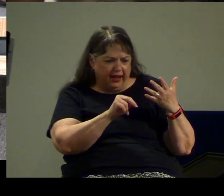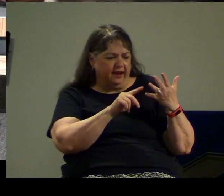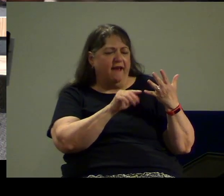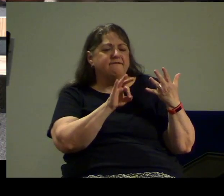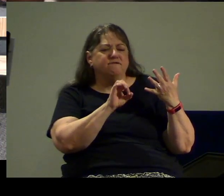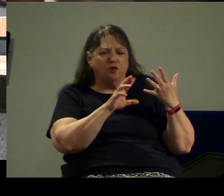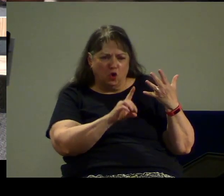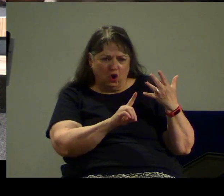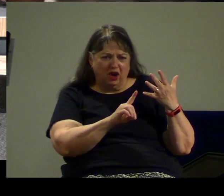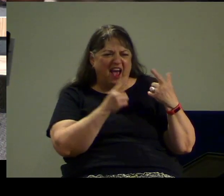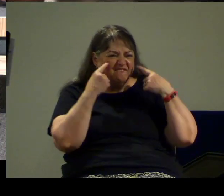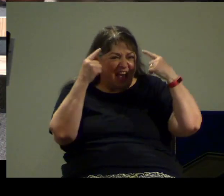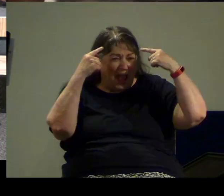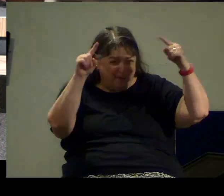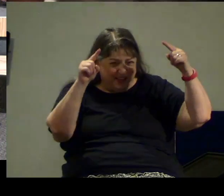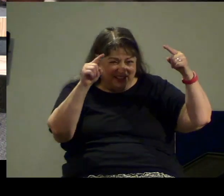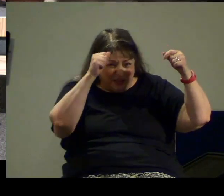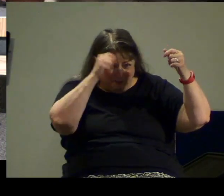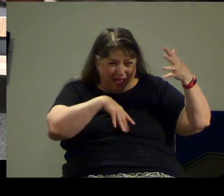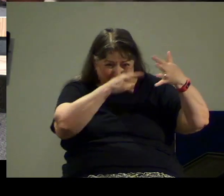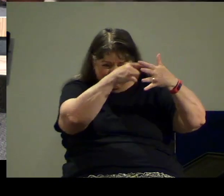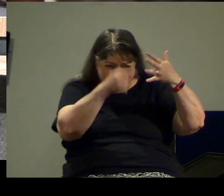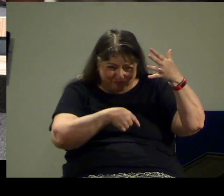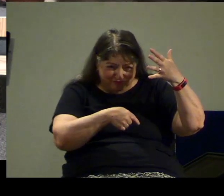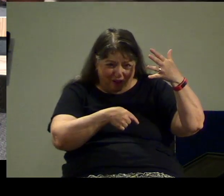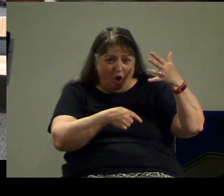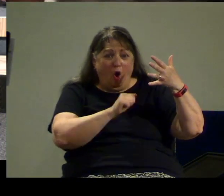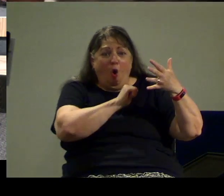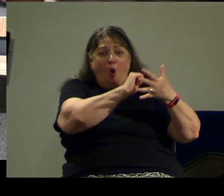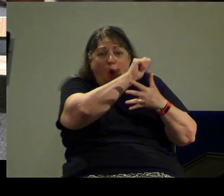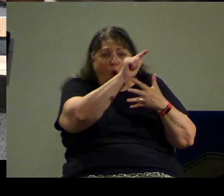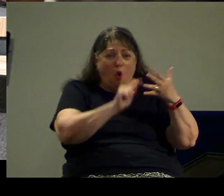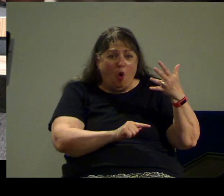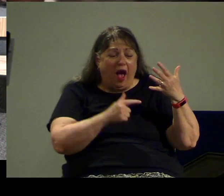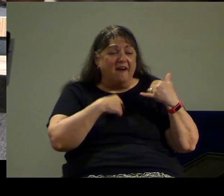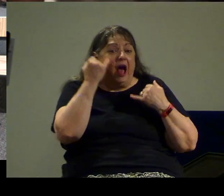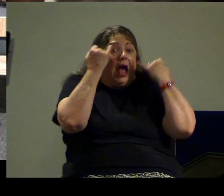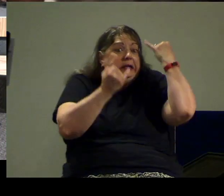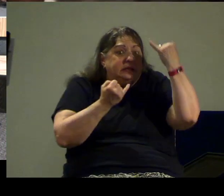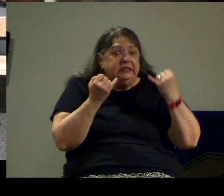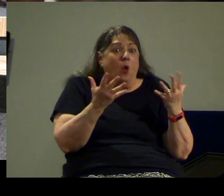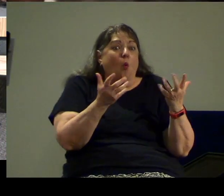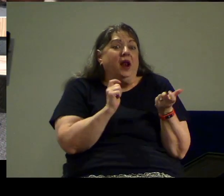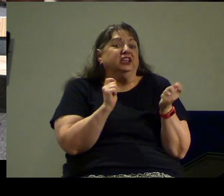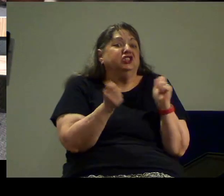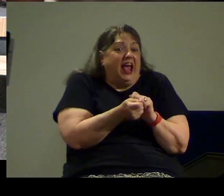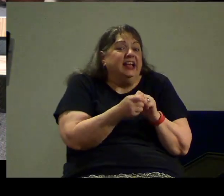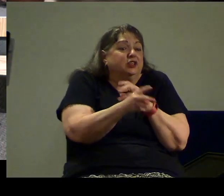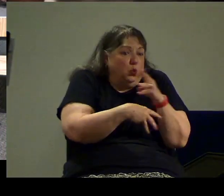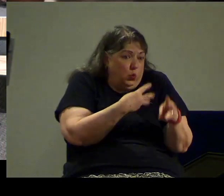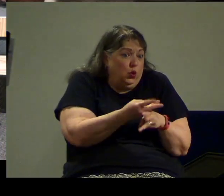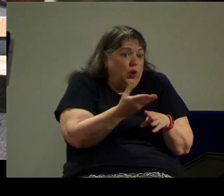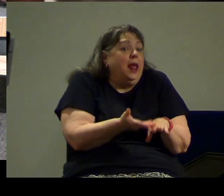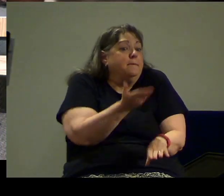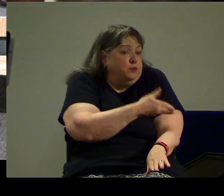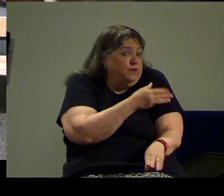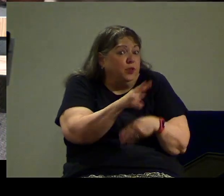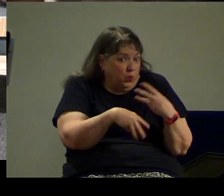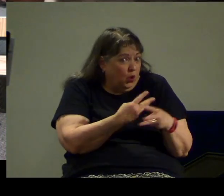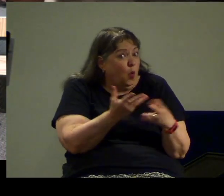men that all had a desire and a passion to change the world, to make it better